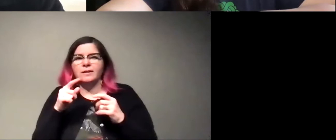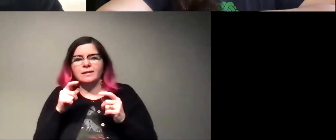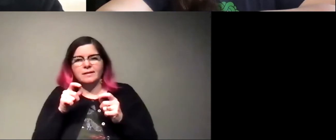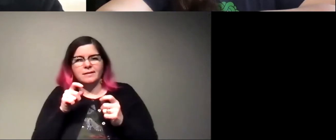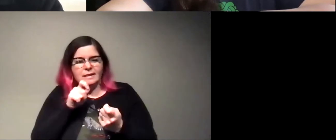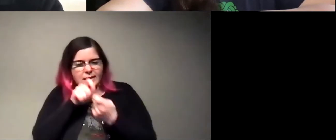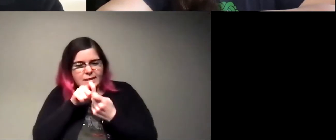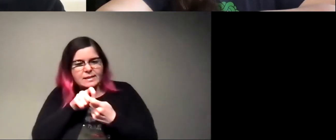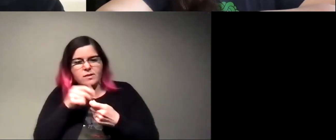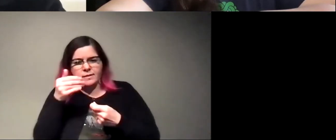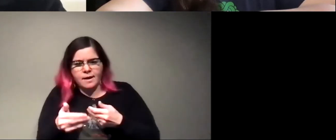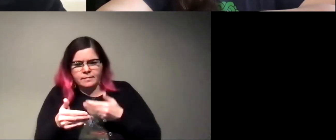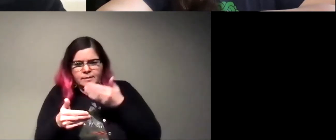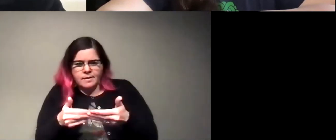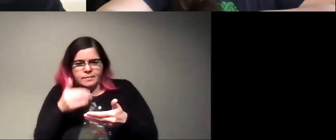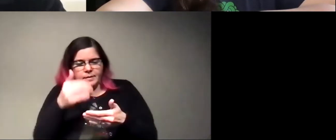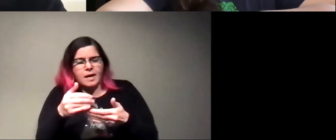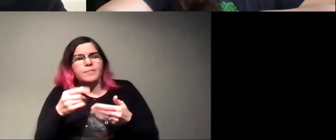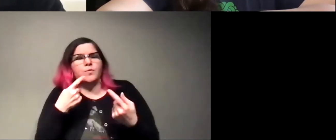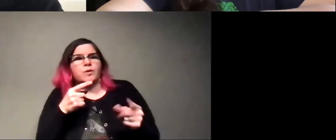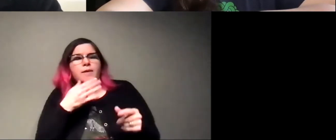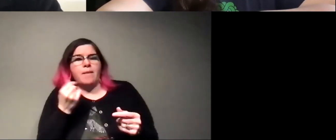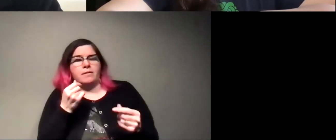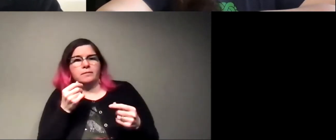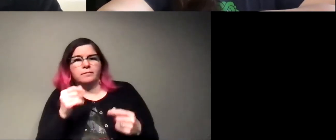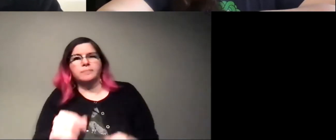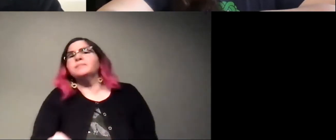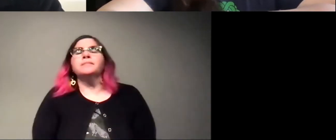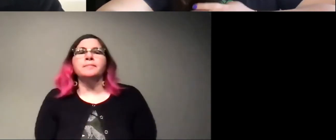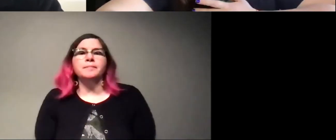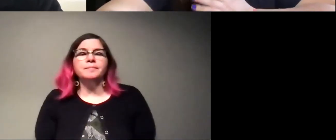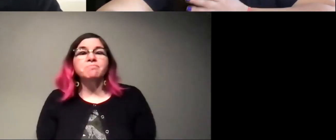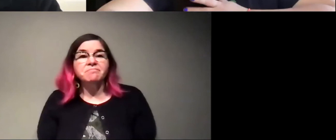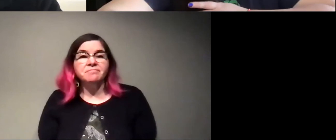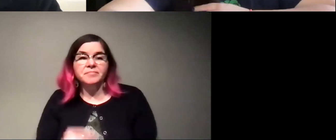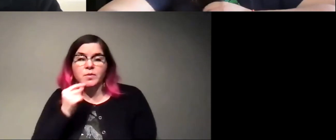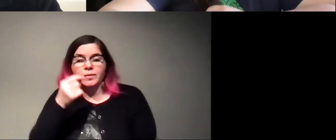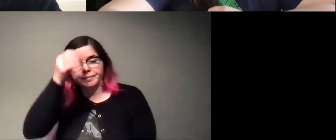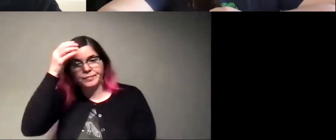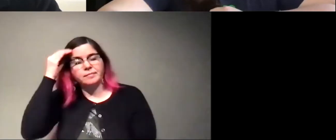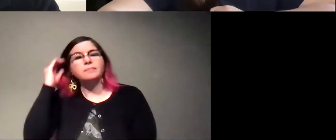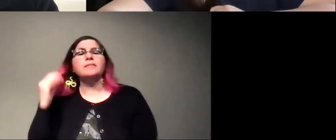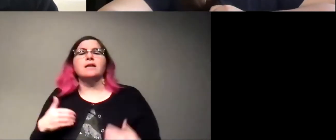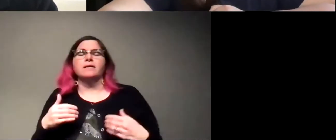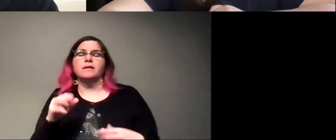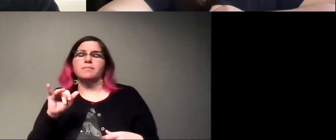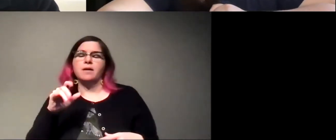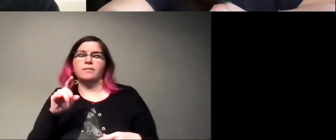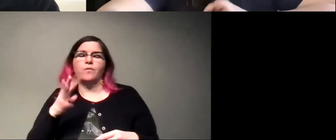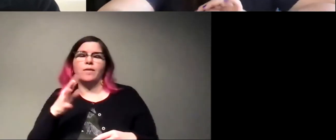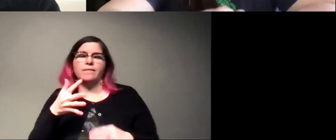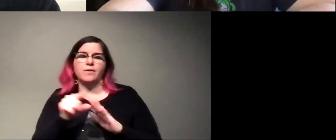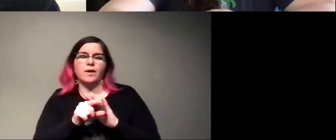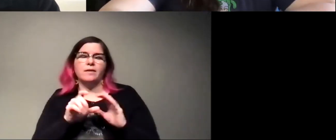of steps that they need to do that works the best. Cool. Um, Mrs. Young's fourth and fifth grade class, uh,